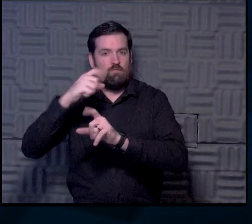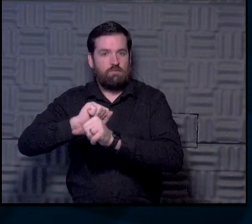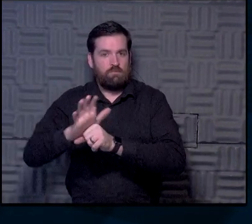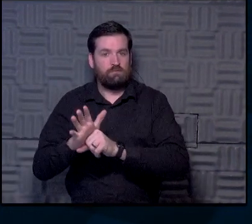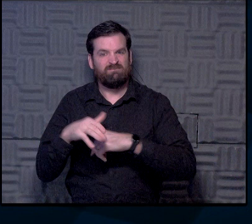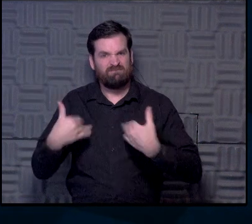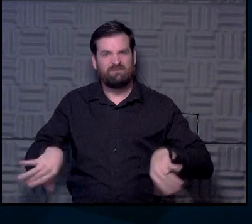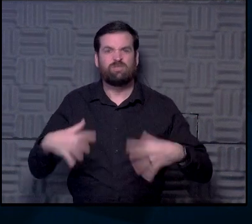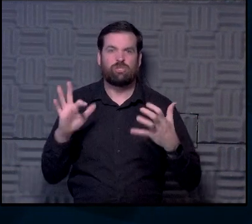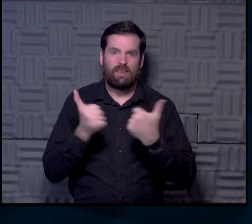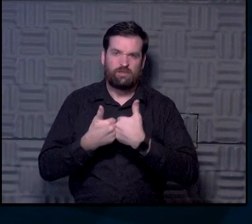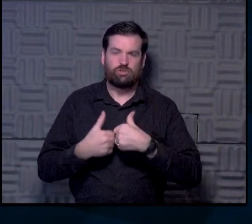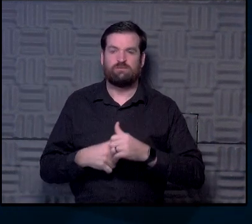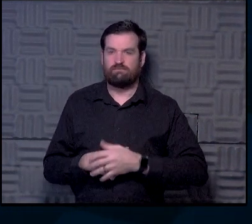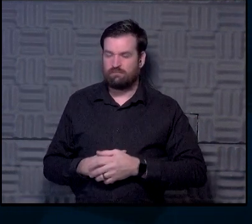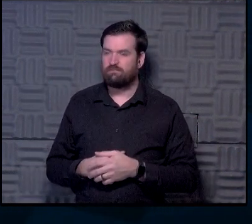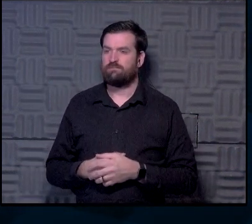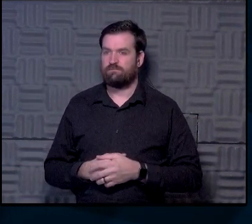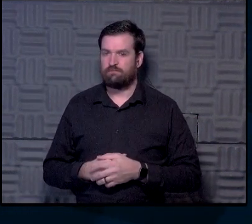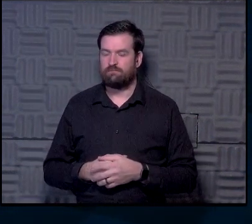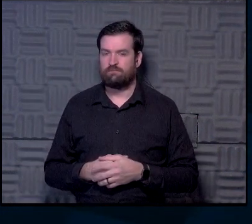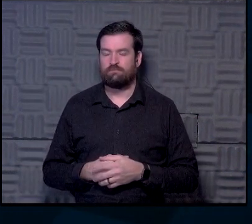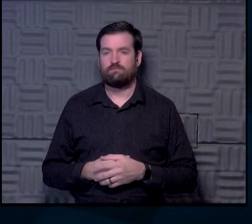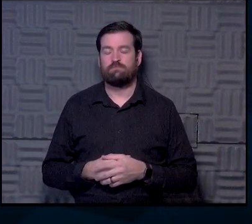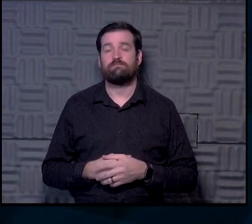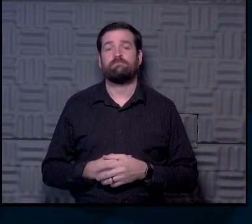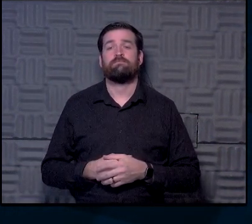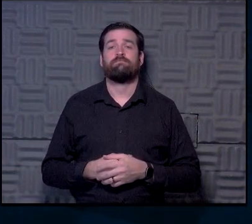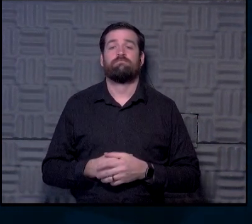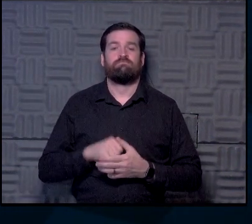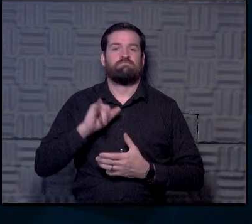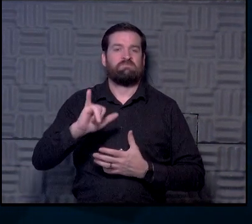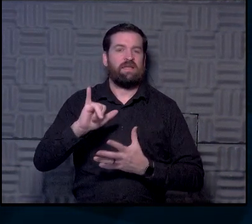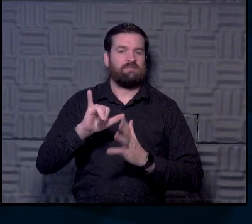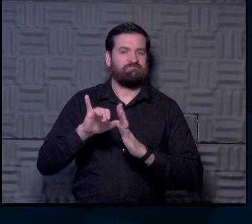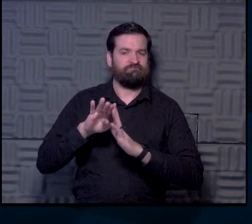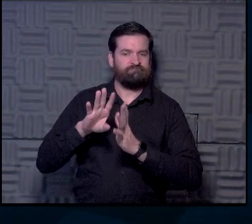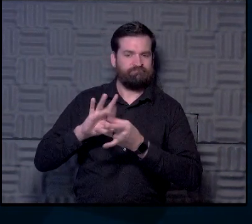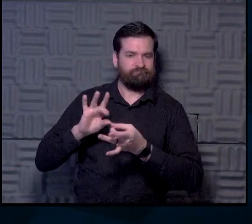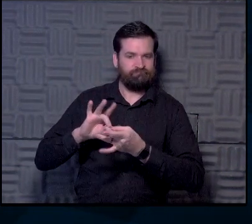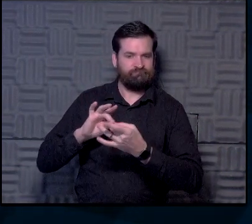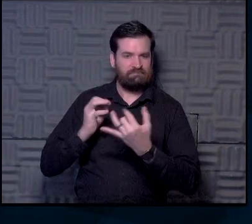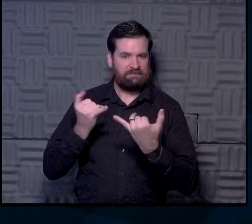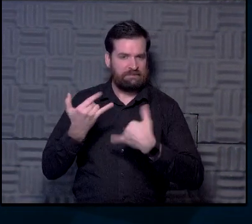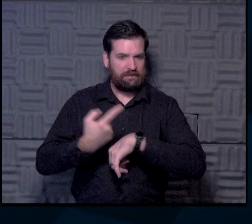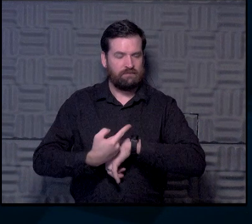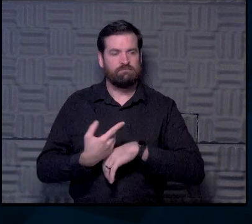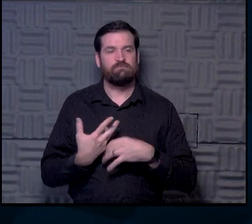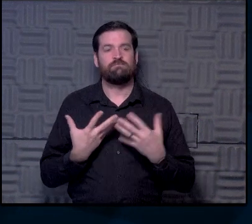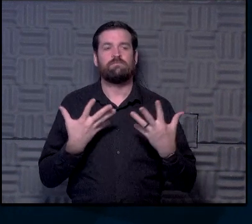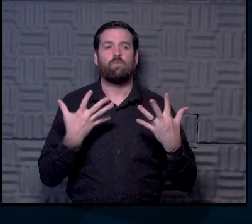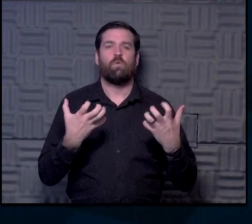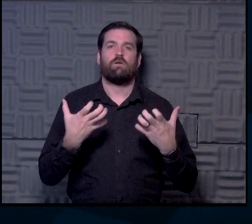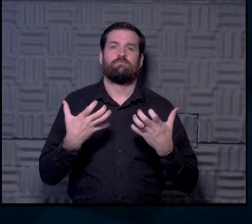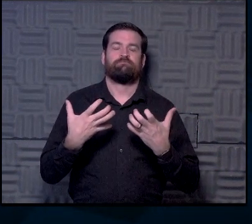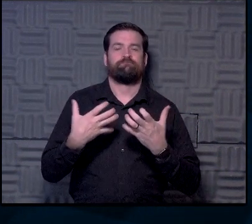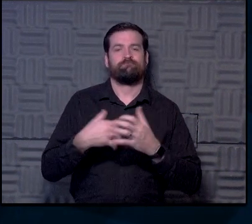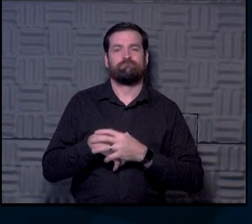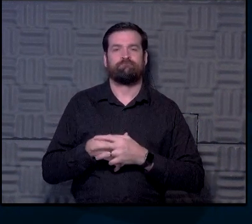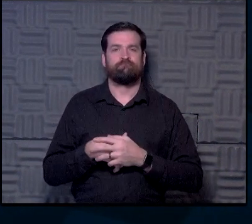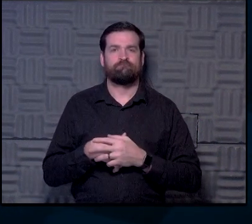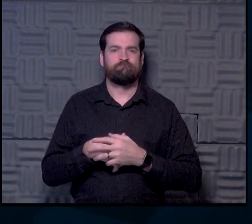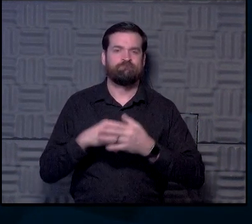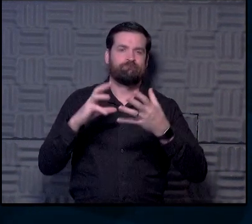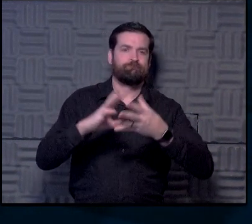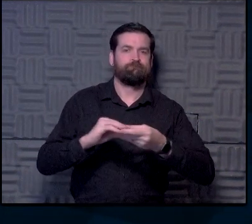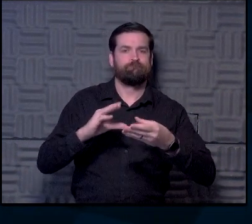us. So, you know, with that sort of background of today, I wanted to maybe take some time and tell the